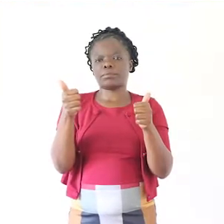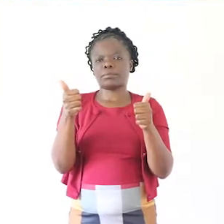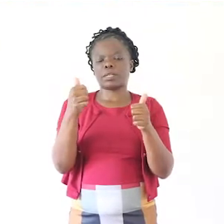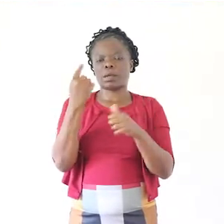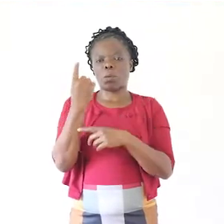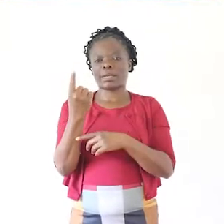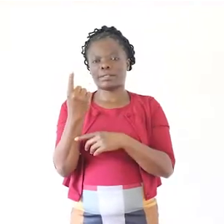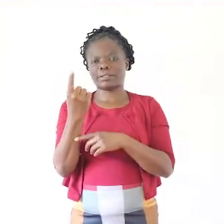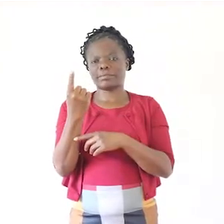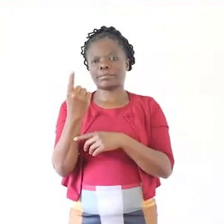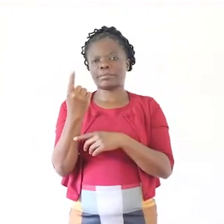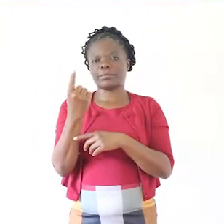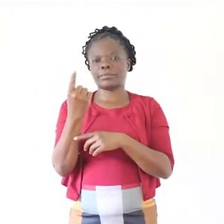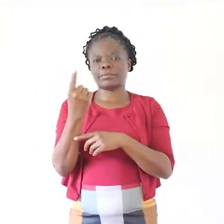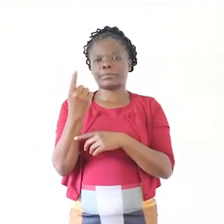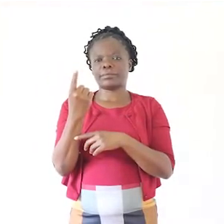That is 1.